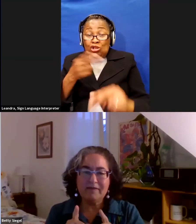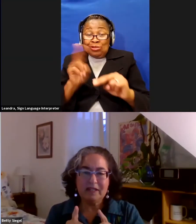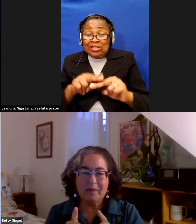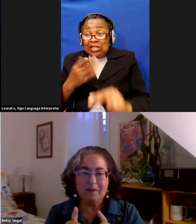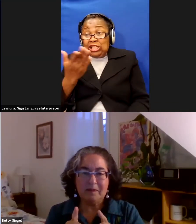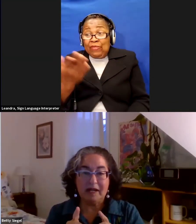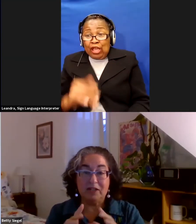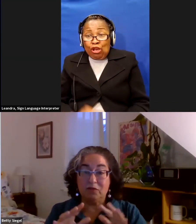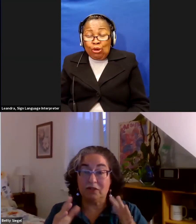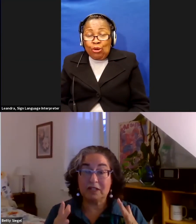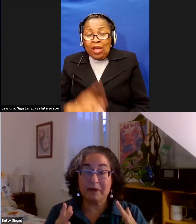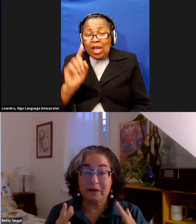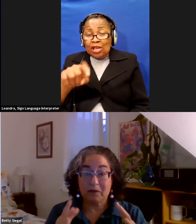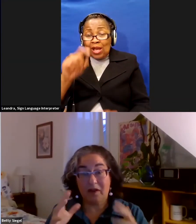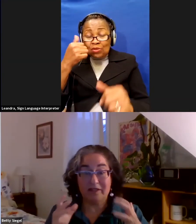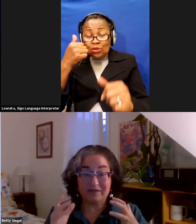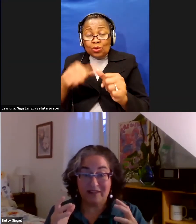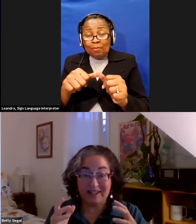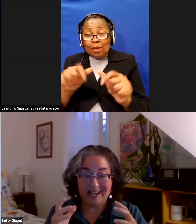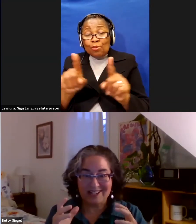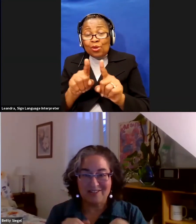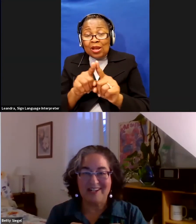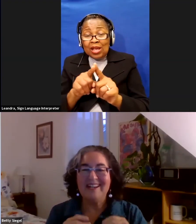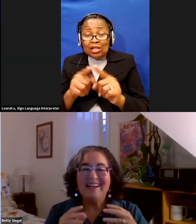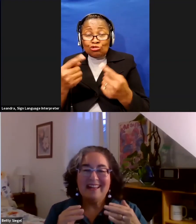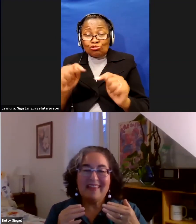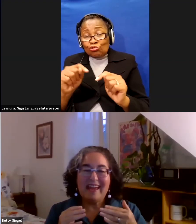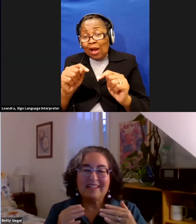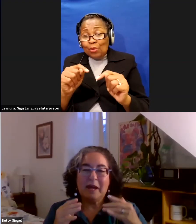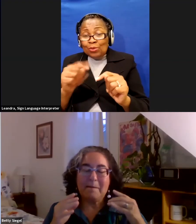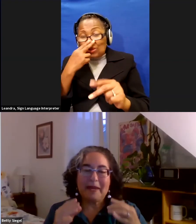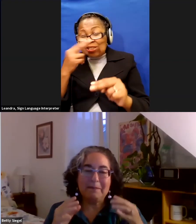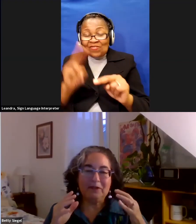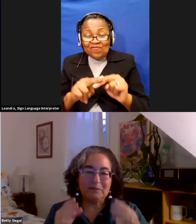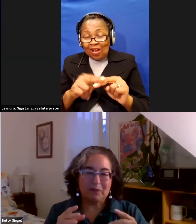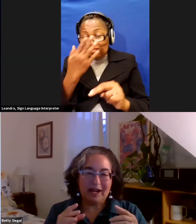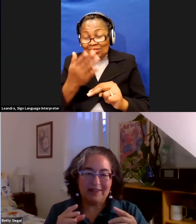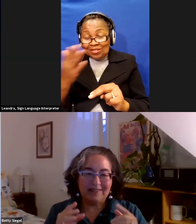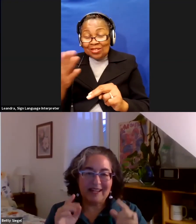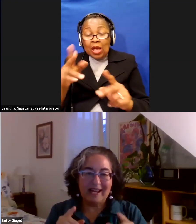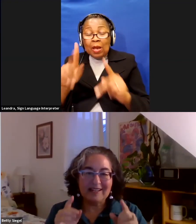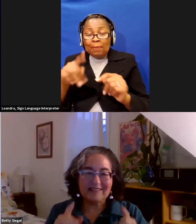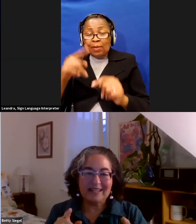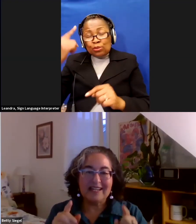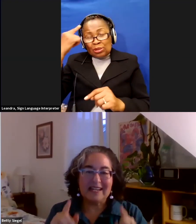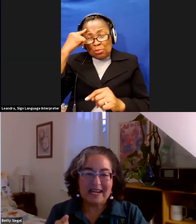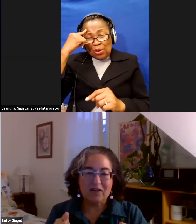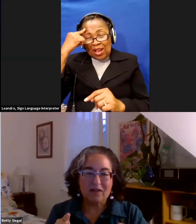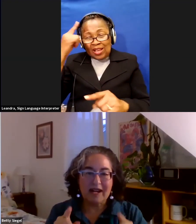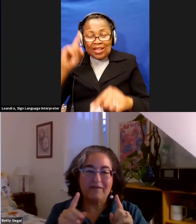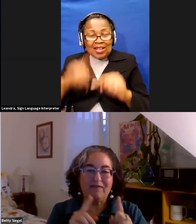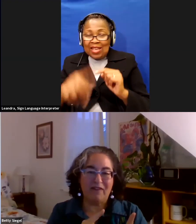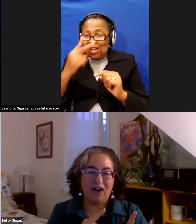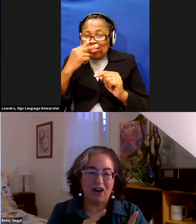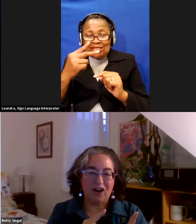you have to keep in mind, as you experiment with all this fun gadgetry, that people's brains cannot see